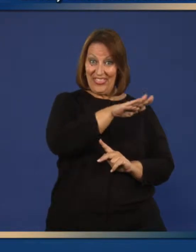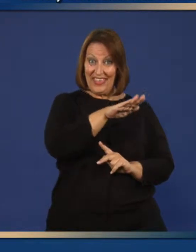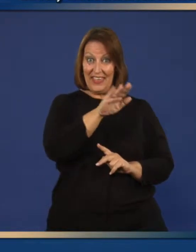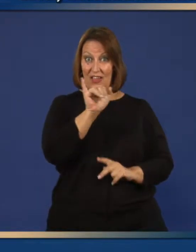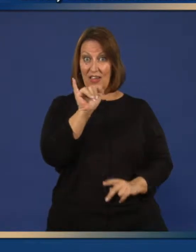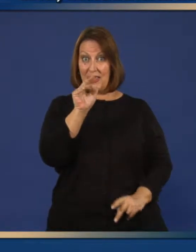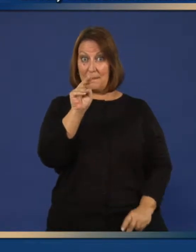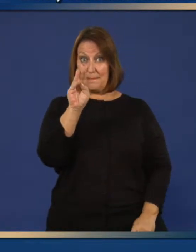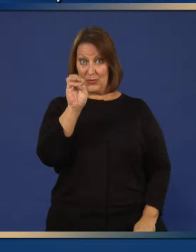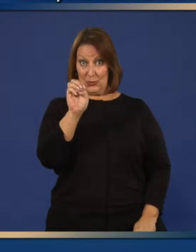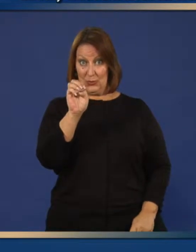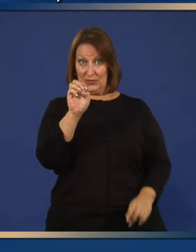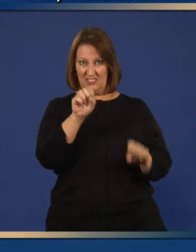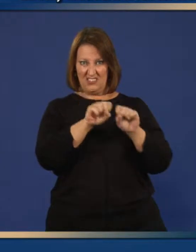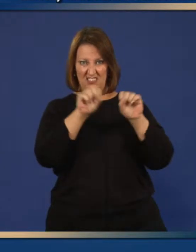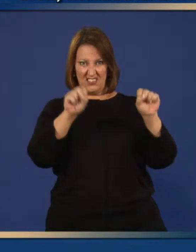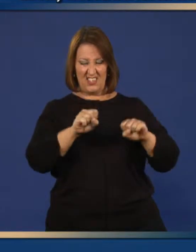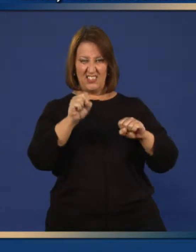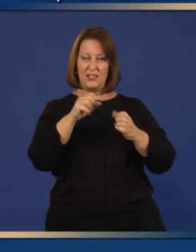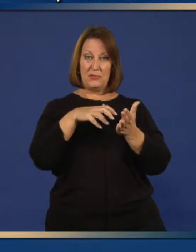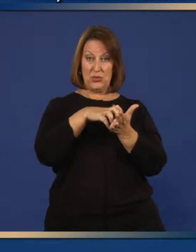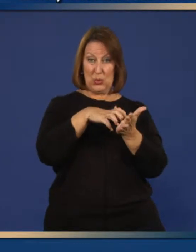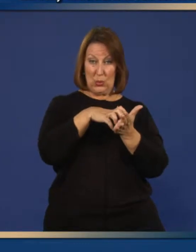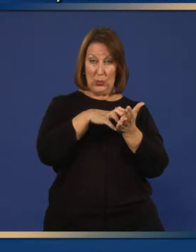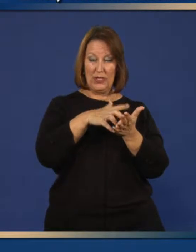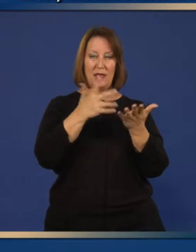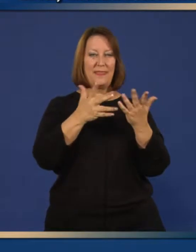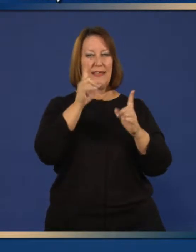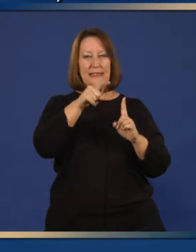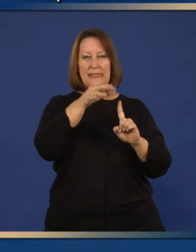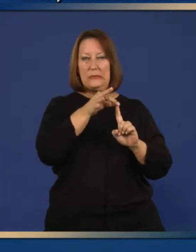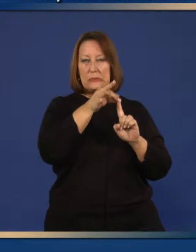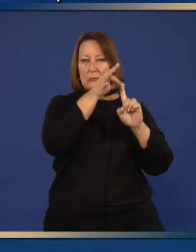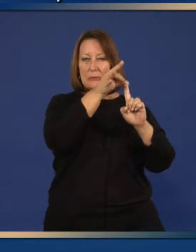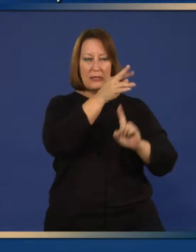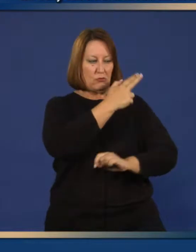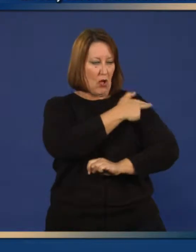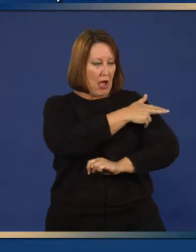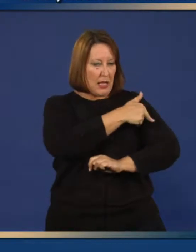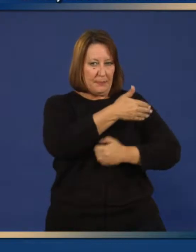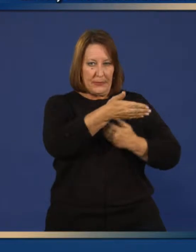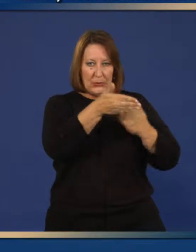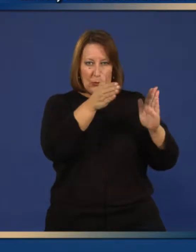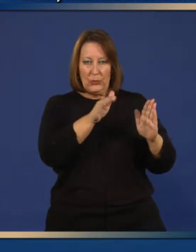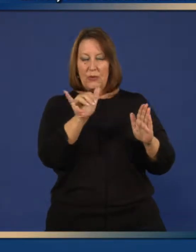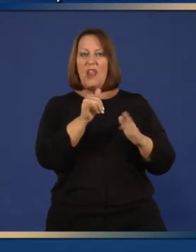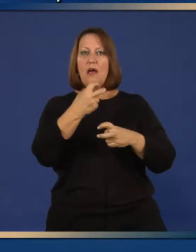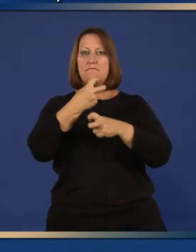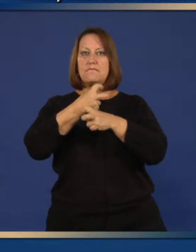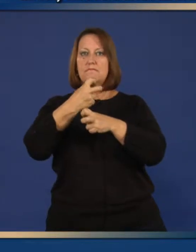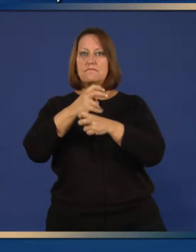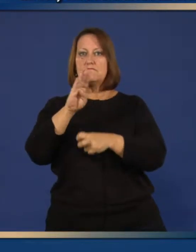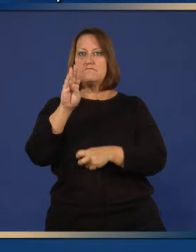protected environment, such as a bone marrow transplant unit.